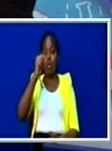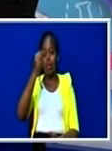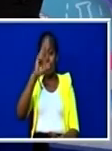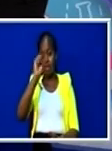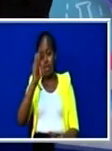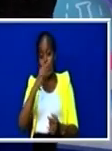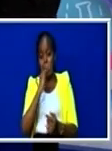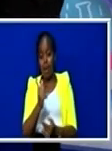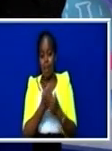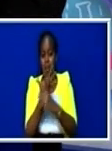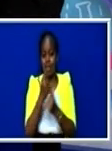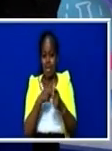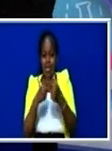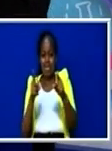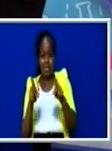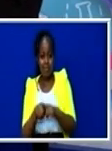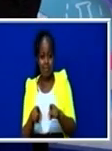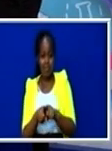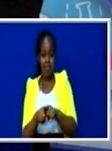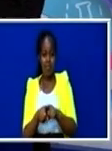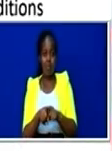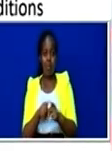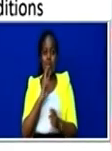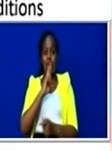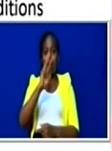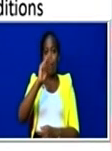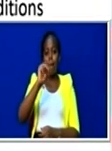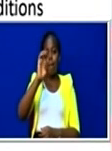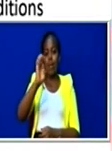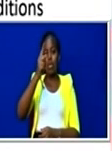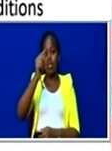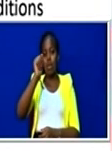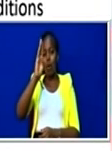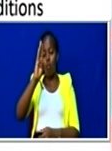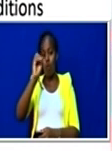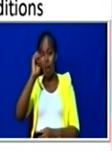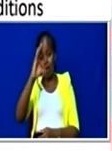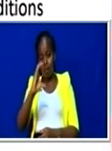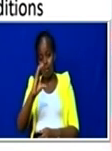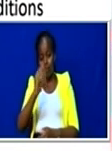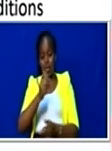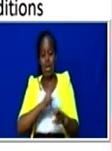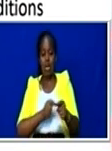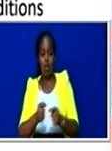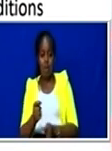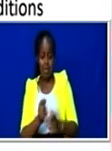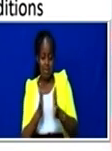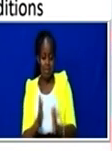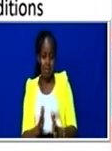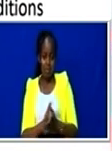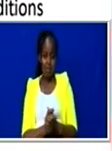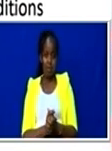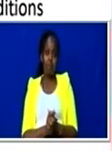good. Then they are also metabolic regulators. proteins are